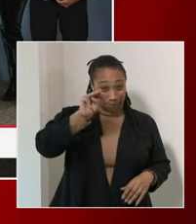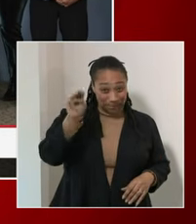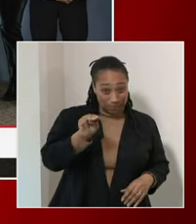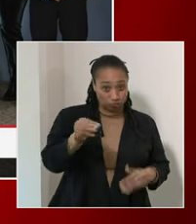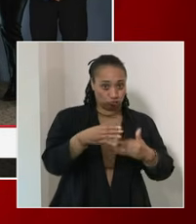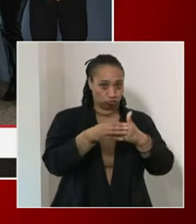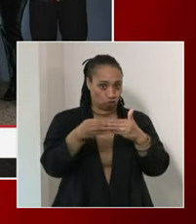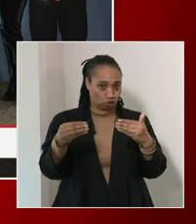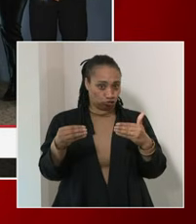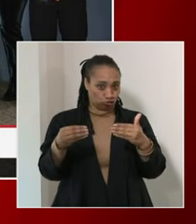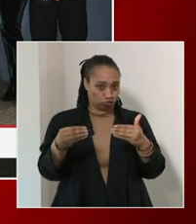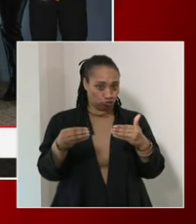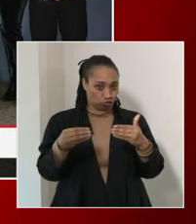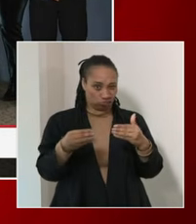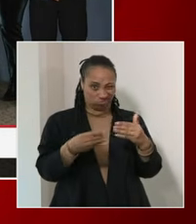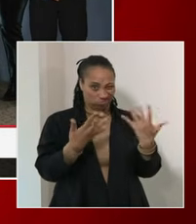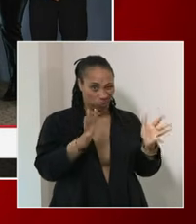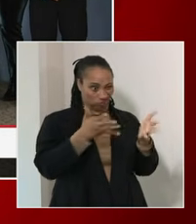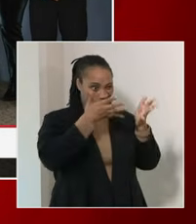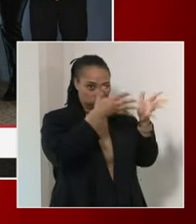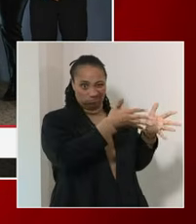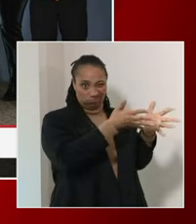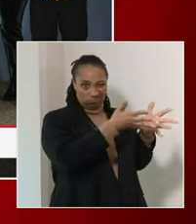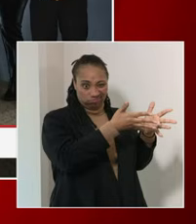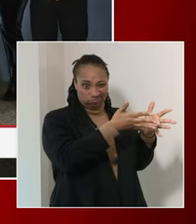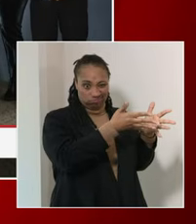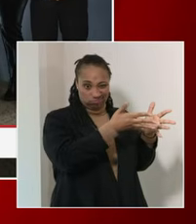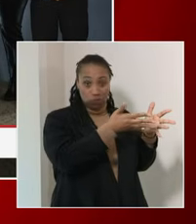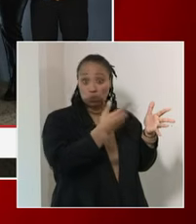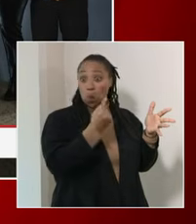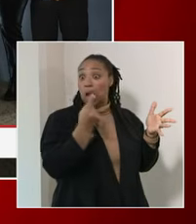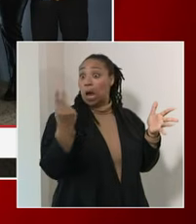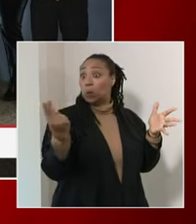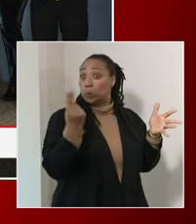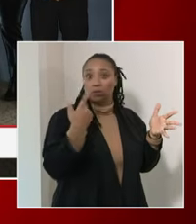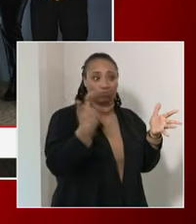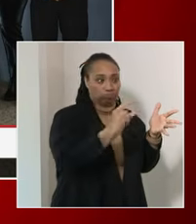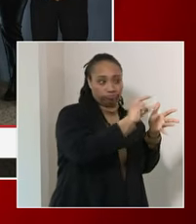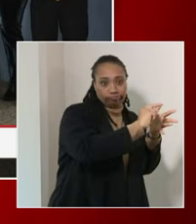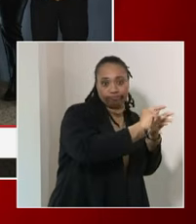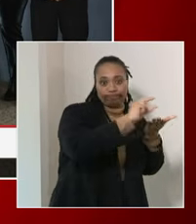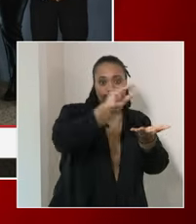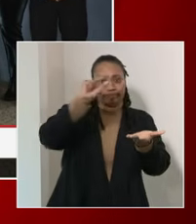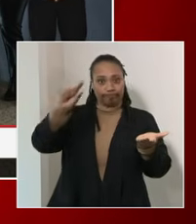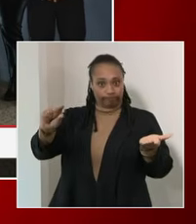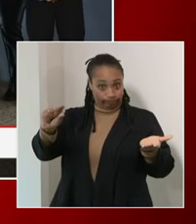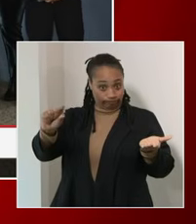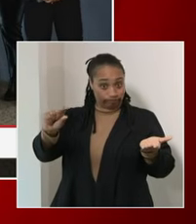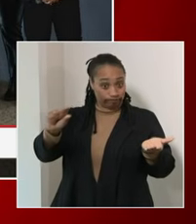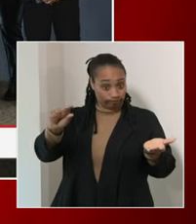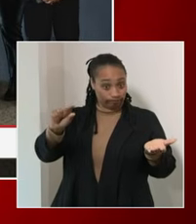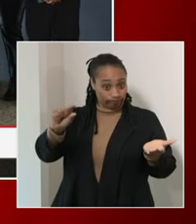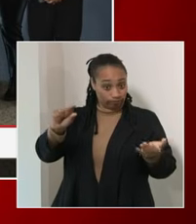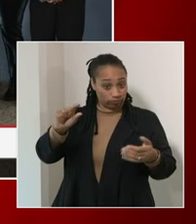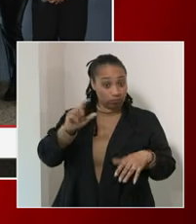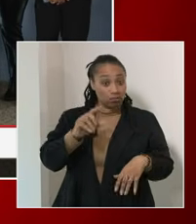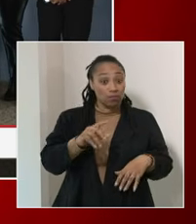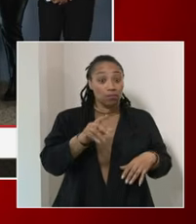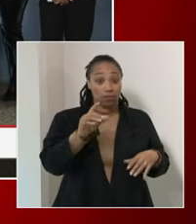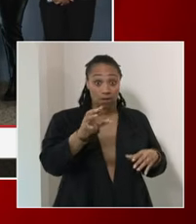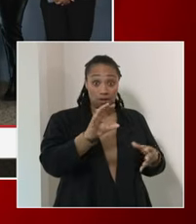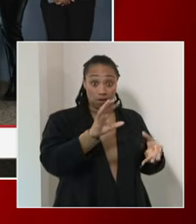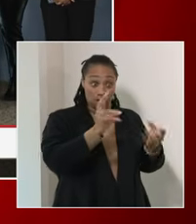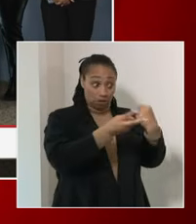tapped $20 million from our contingency cash reserve. So we have 4 reserves. 2 of them are for